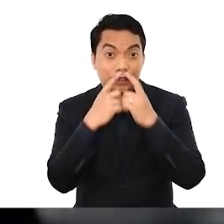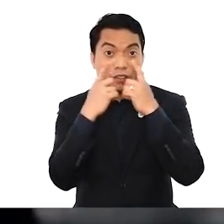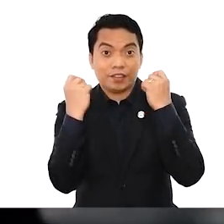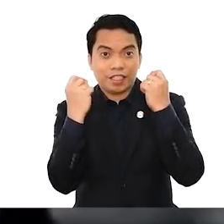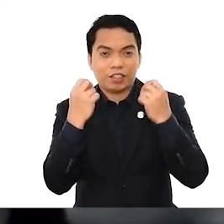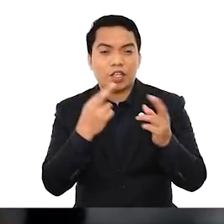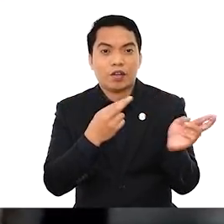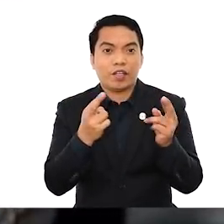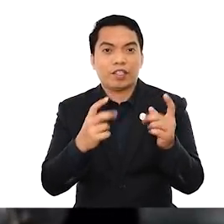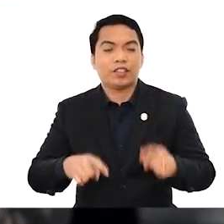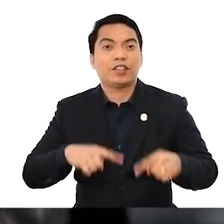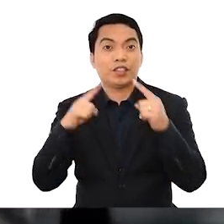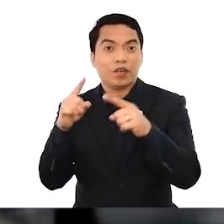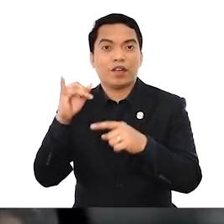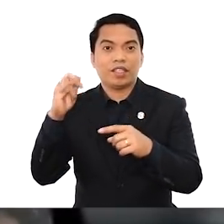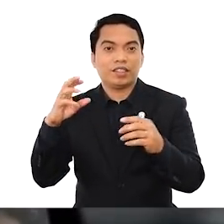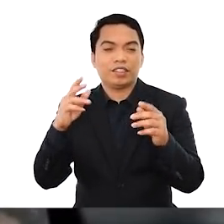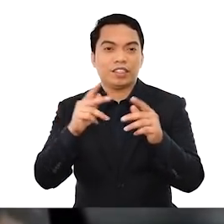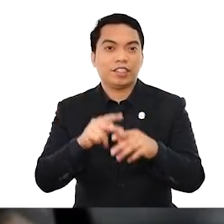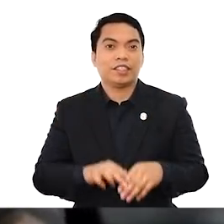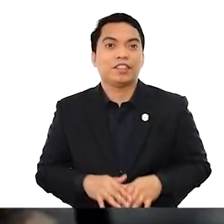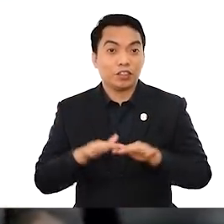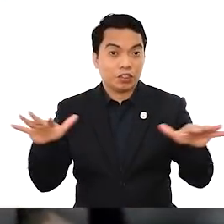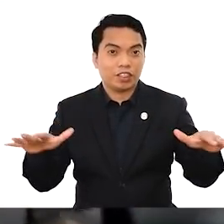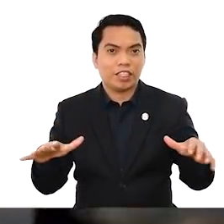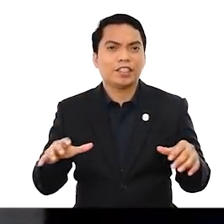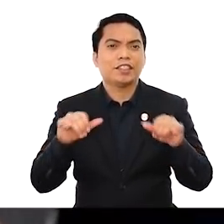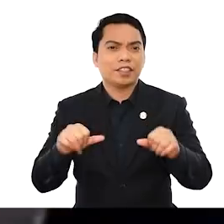go! Hi, kids, stay safe!